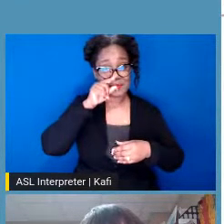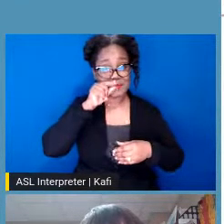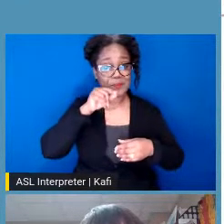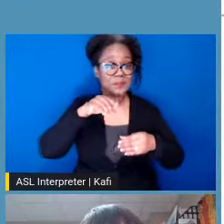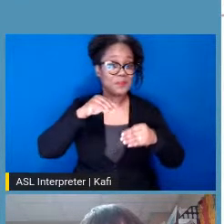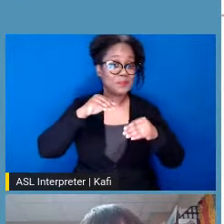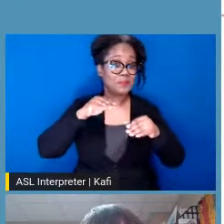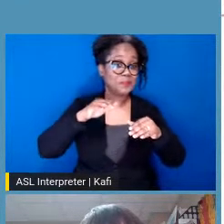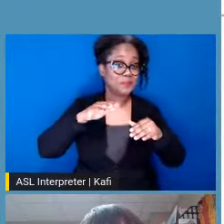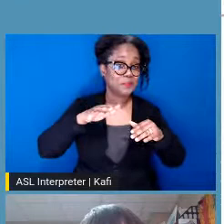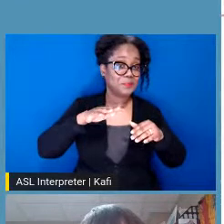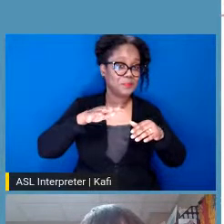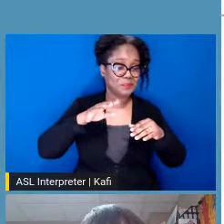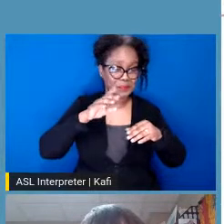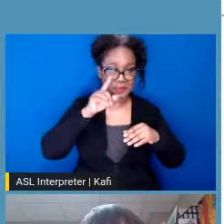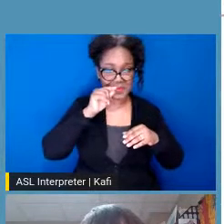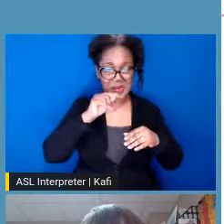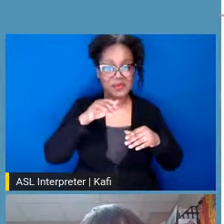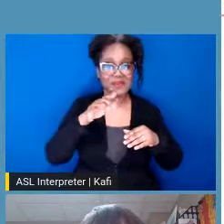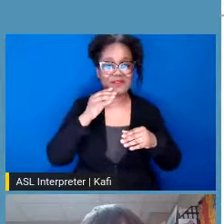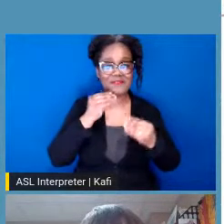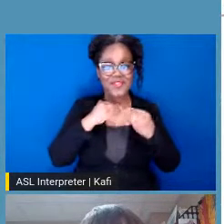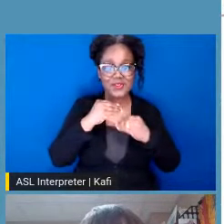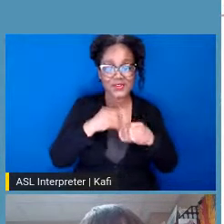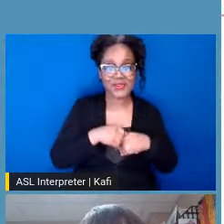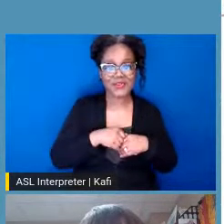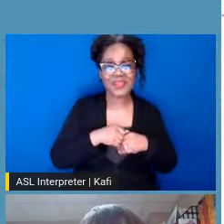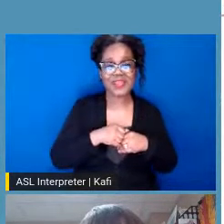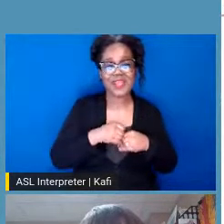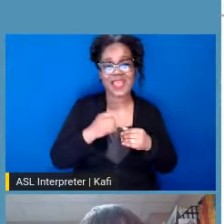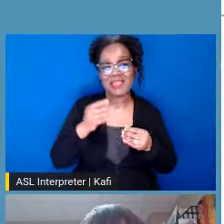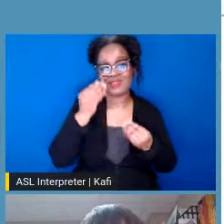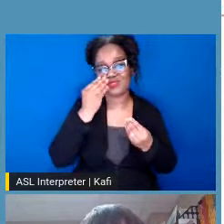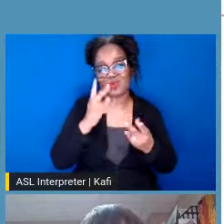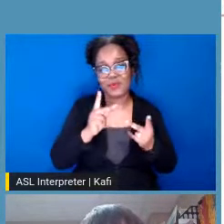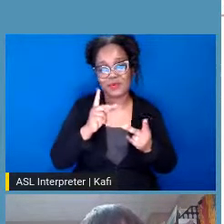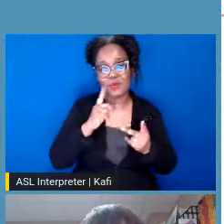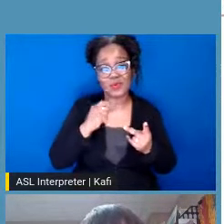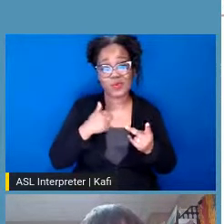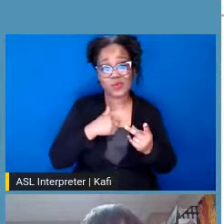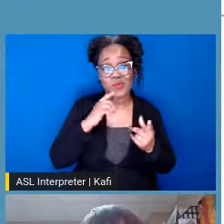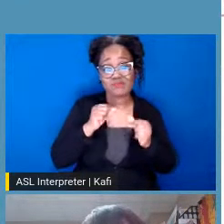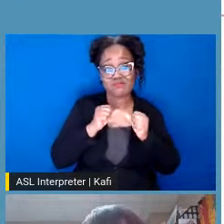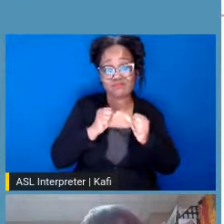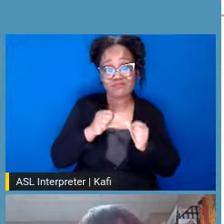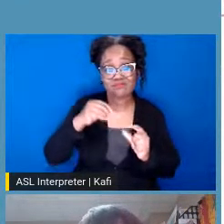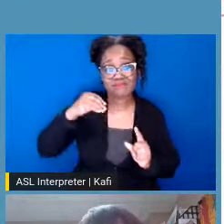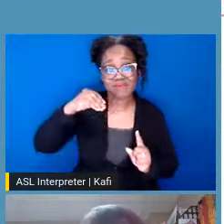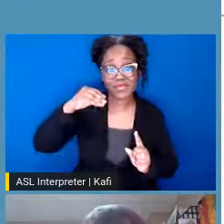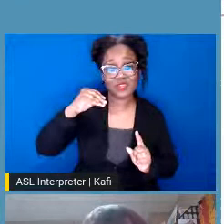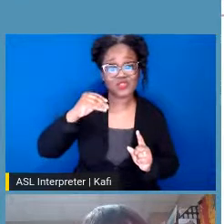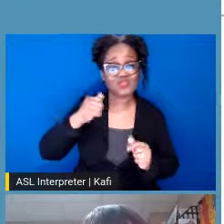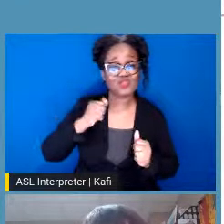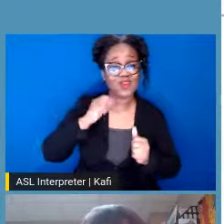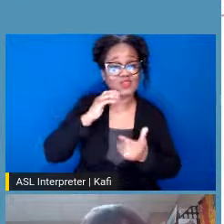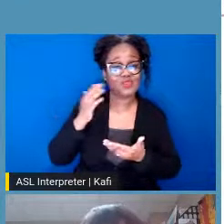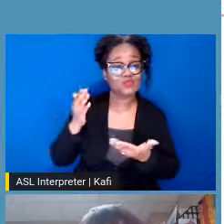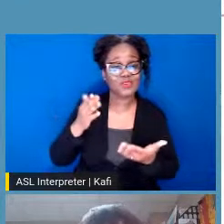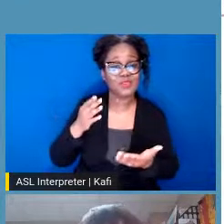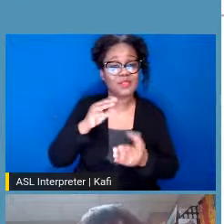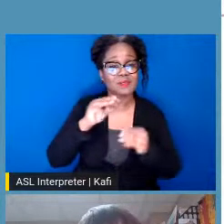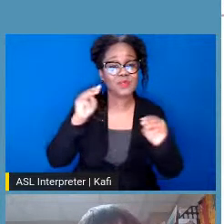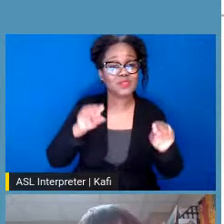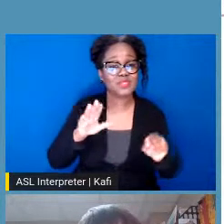continue to do our best to bring the museum into their homes and give them some behind-the-scenes look.